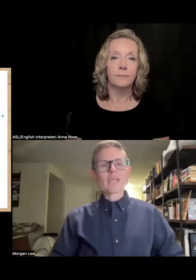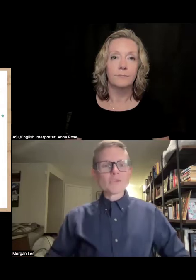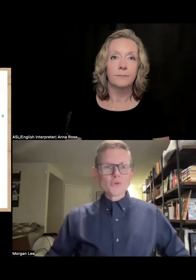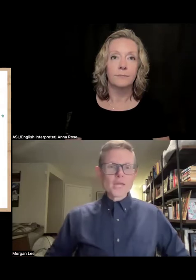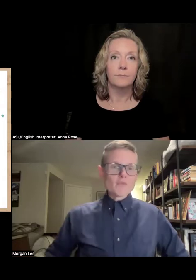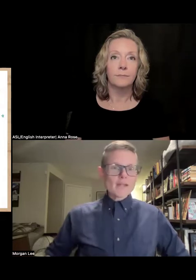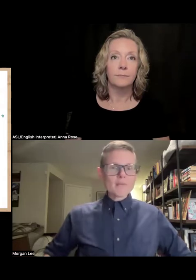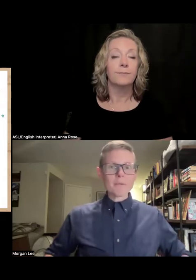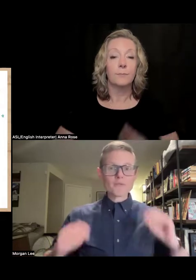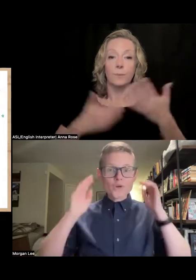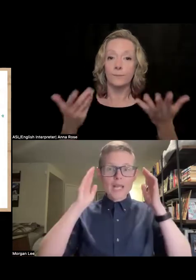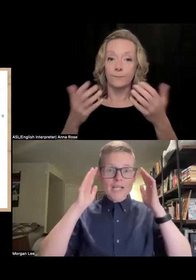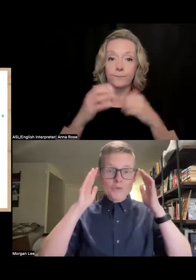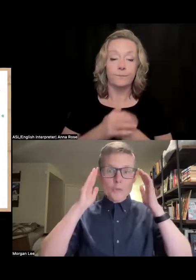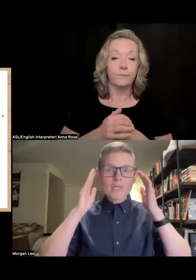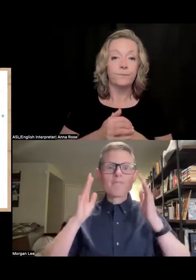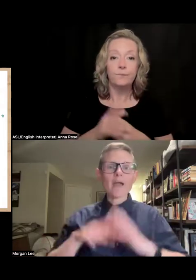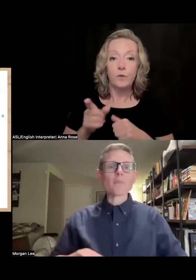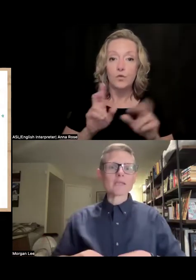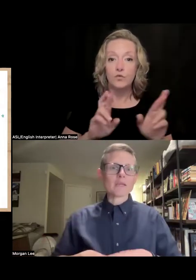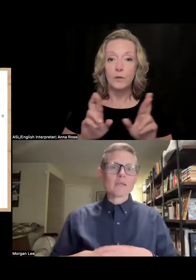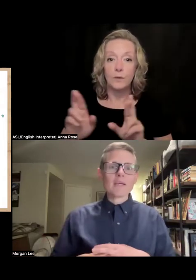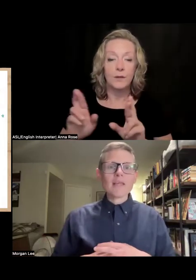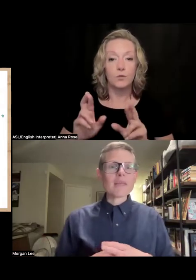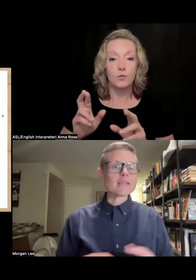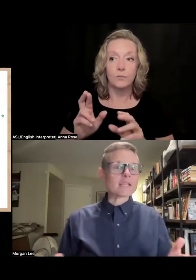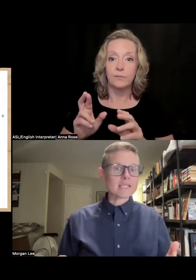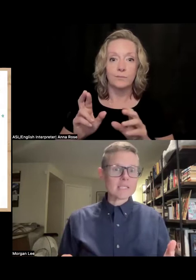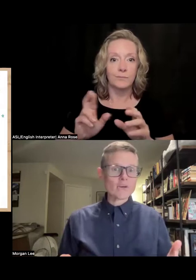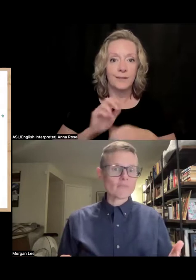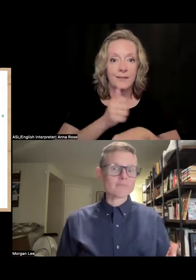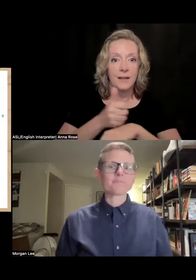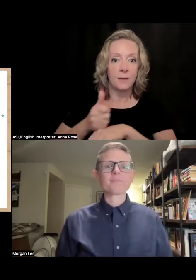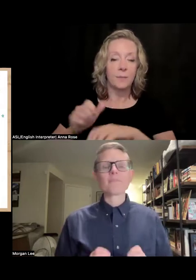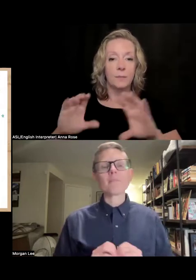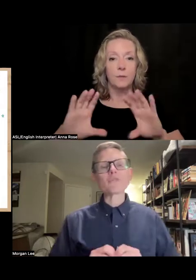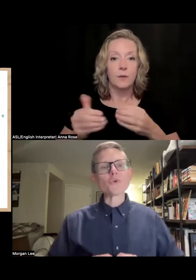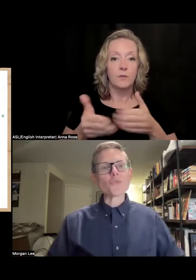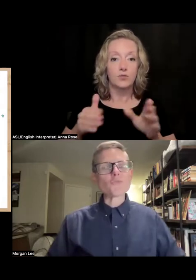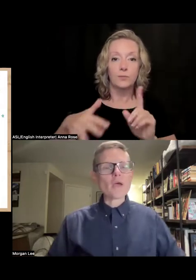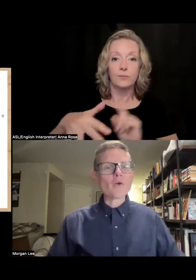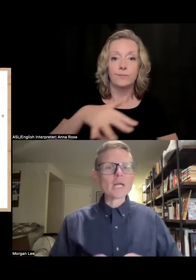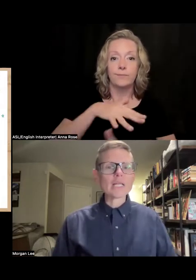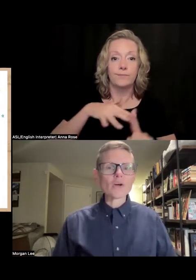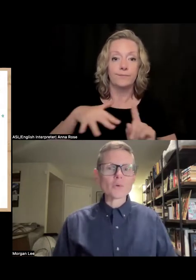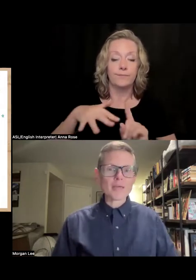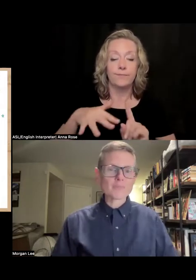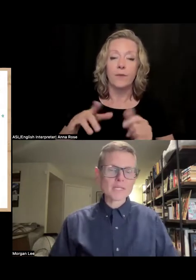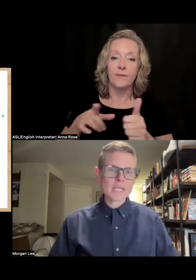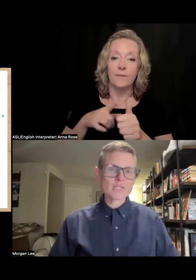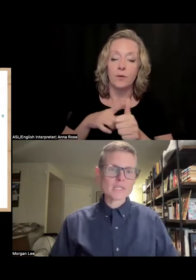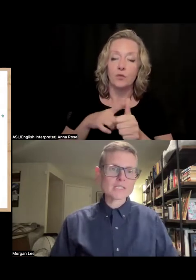Okay, so you're getting ready to build your classroom environment. Things to consider. Make sure you're very clear